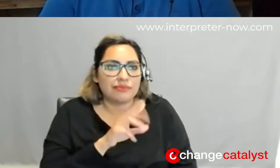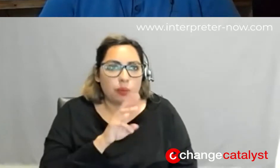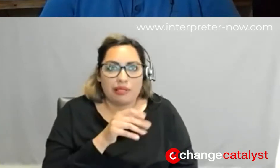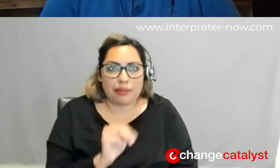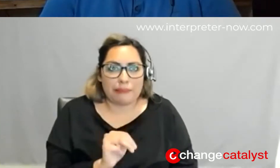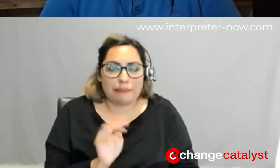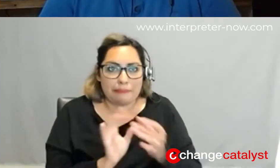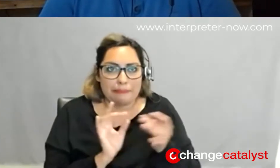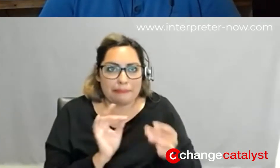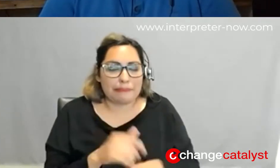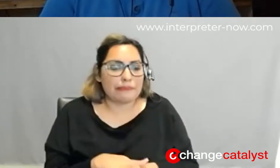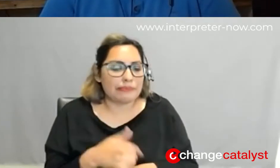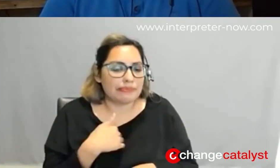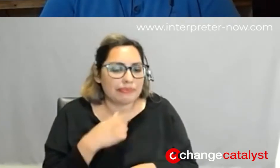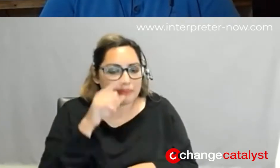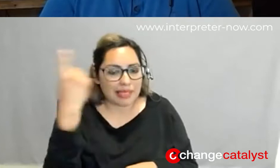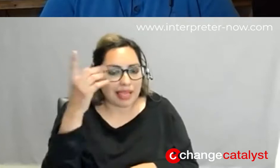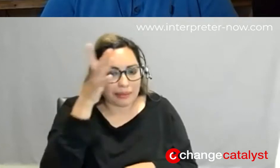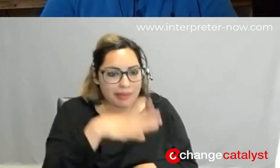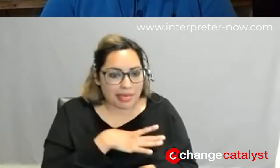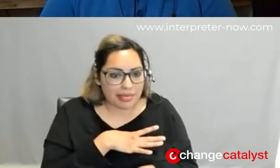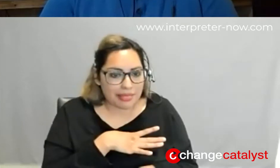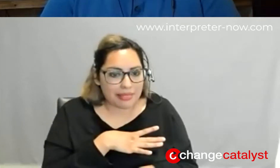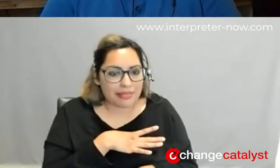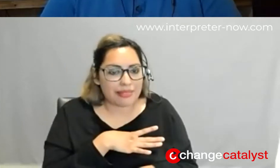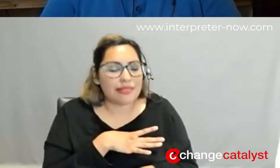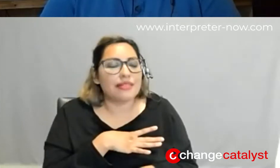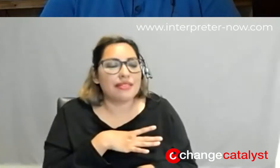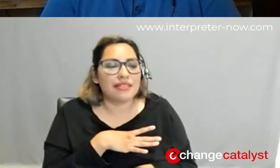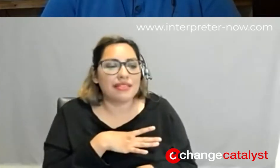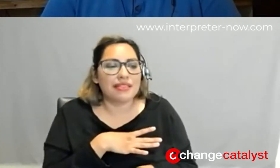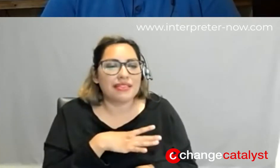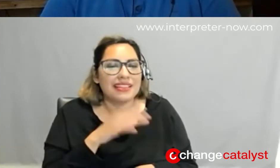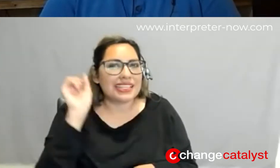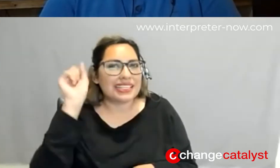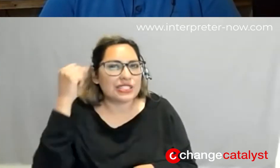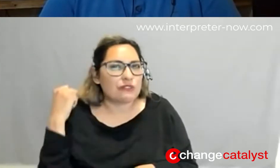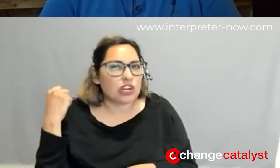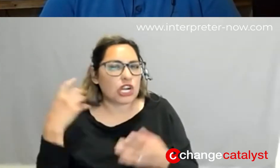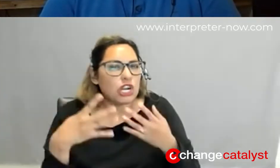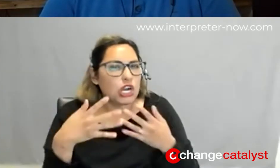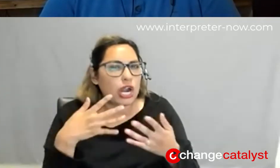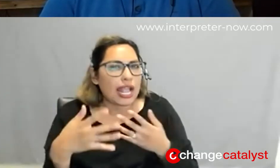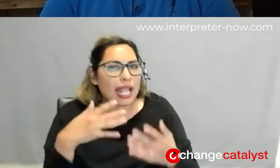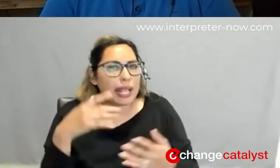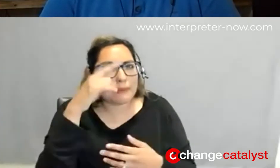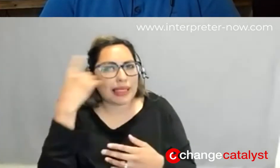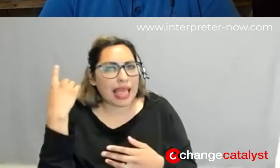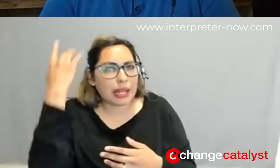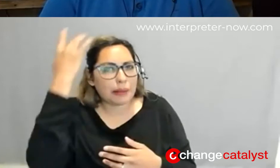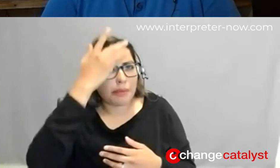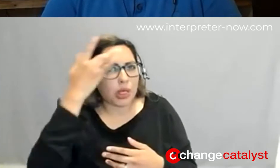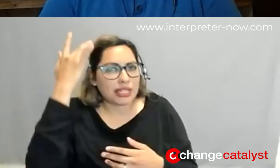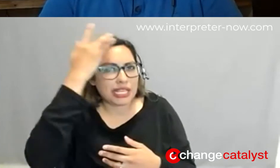This is William. I'm a black male with silver gray, black, balding